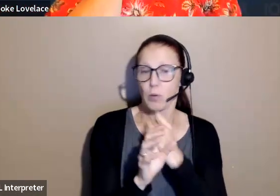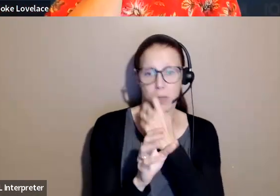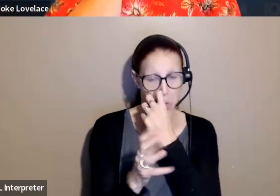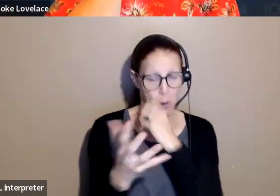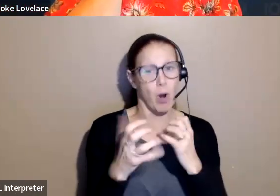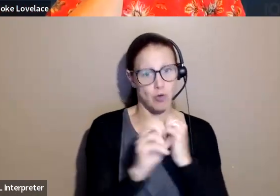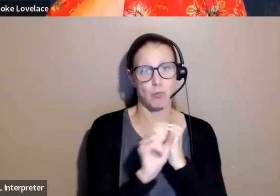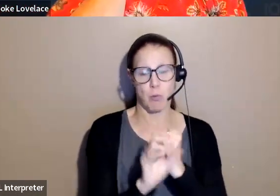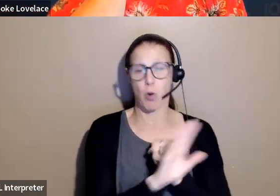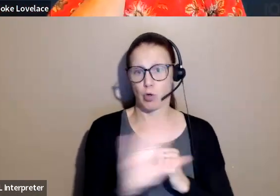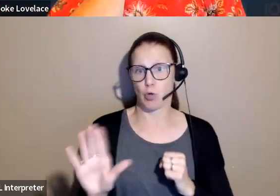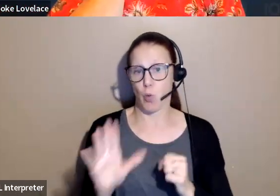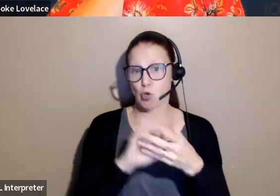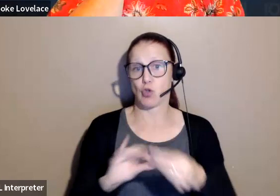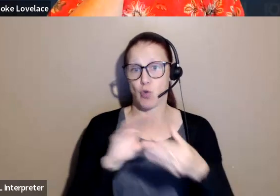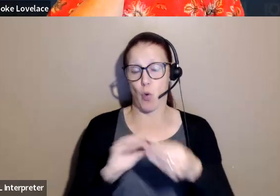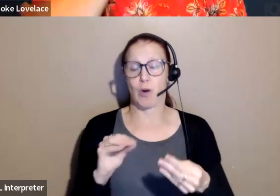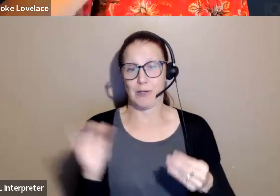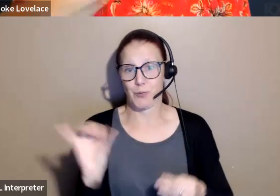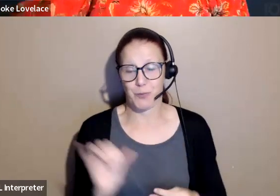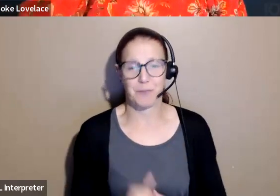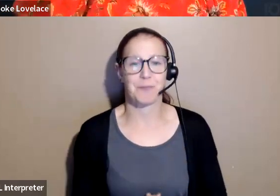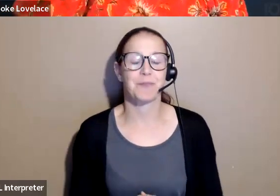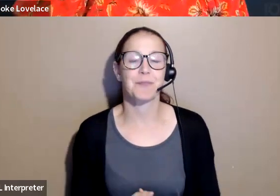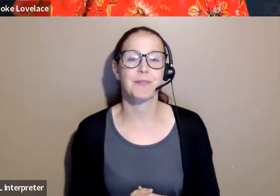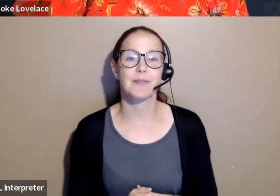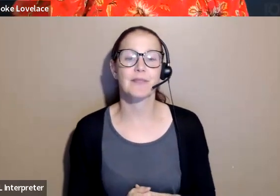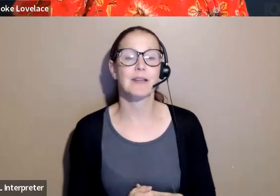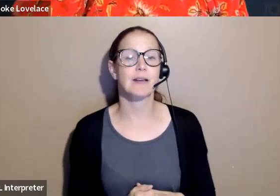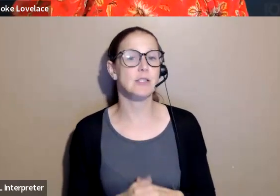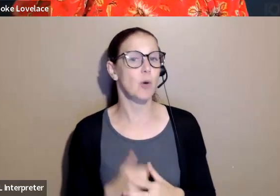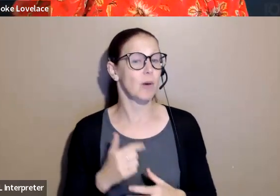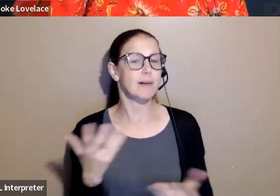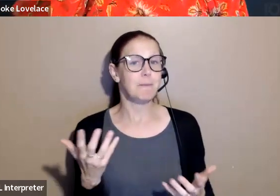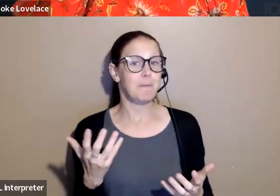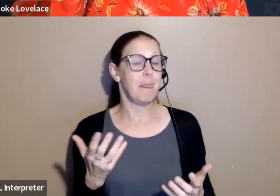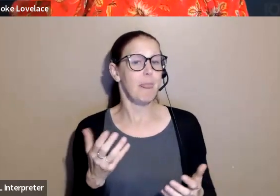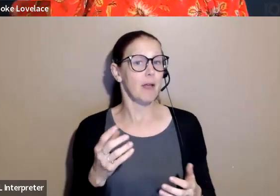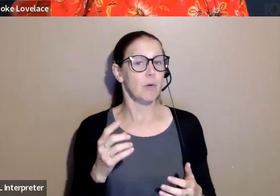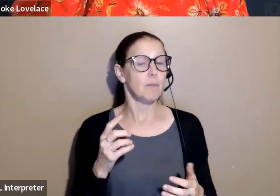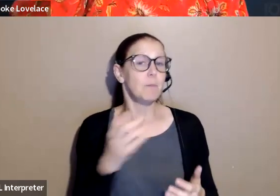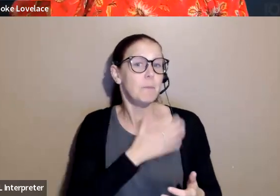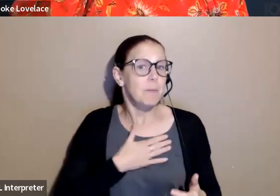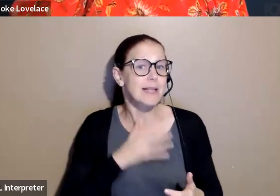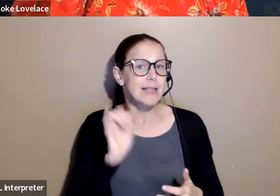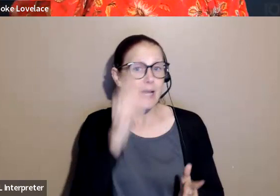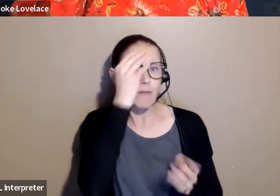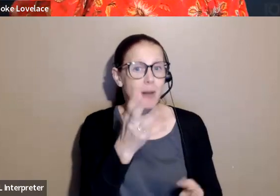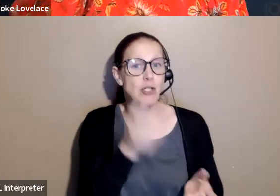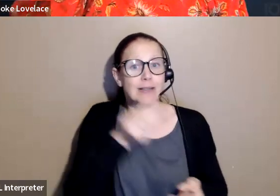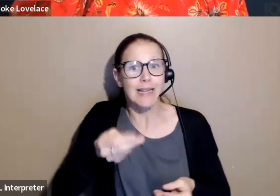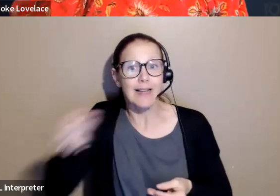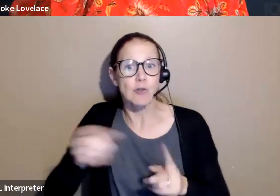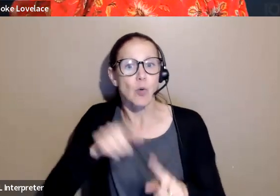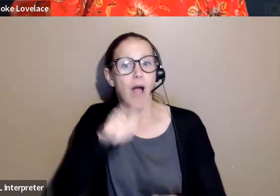promote your story with them also. So we invite you to do this, or please pass this along to others that